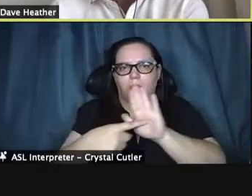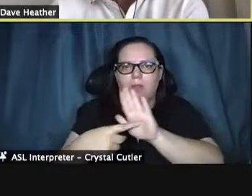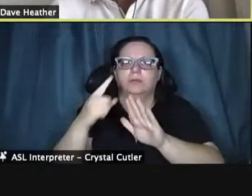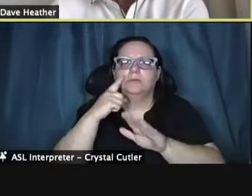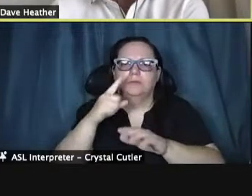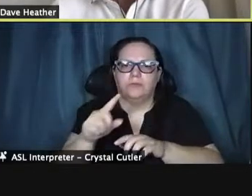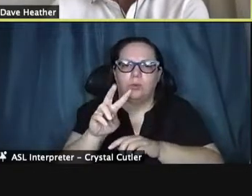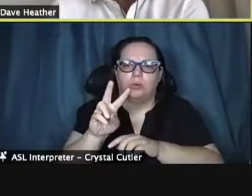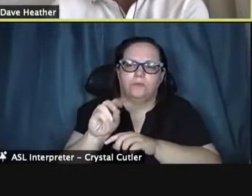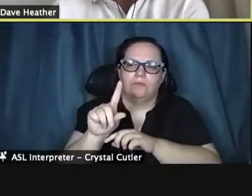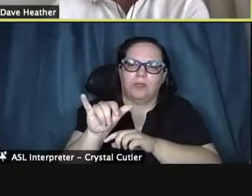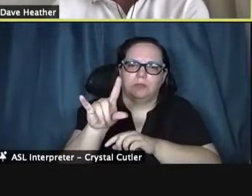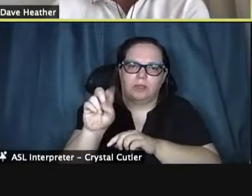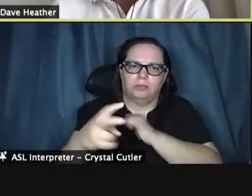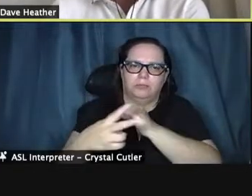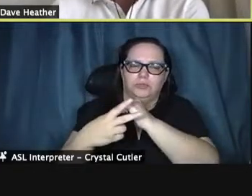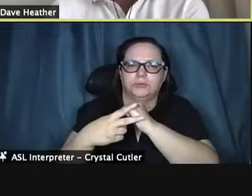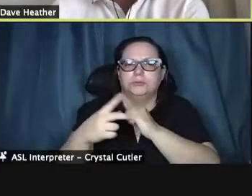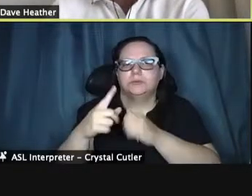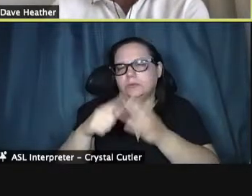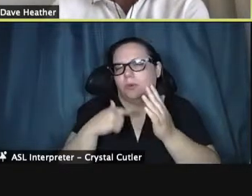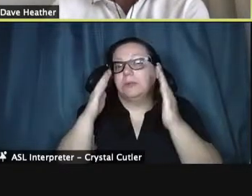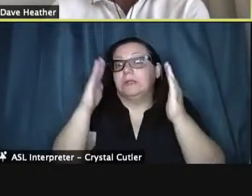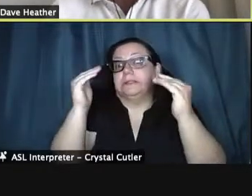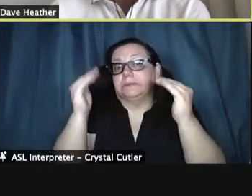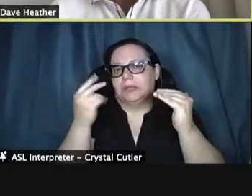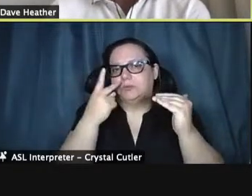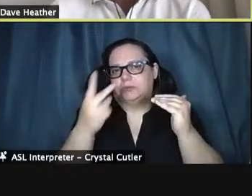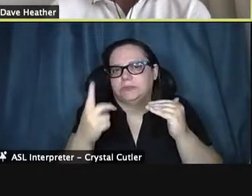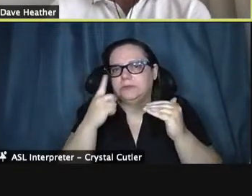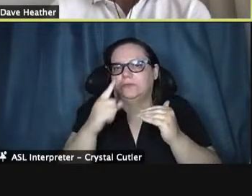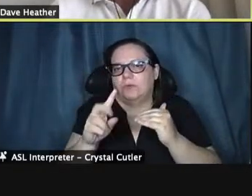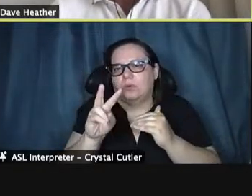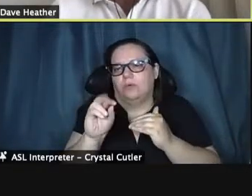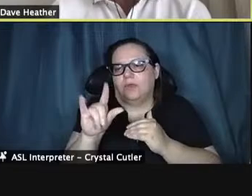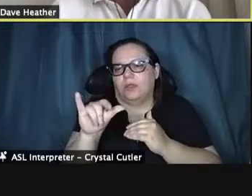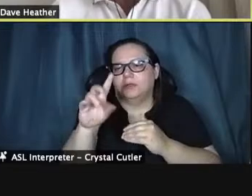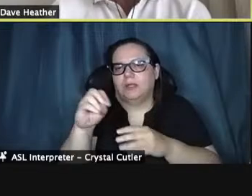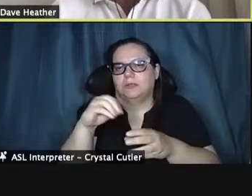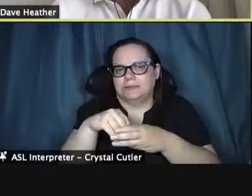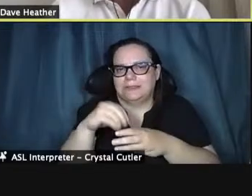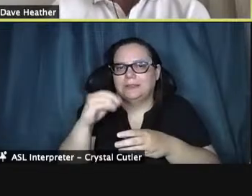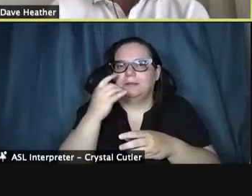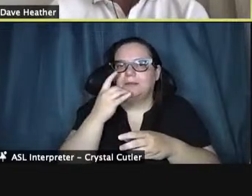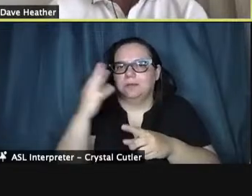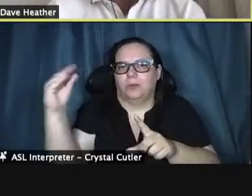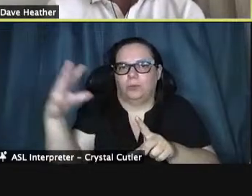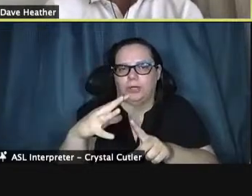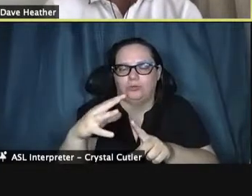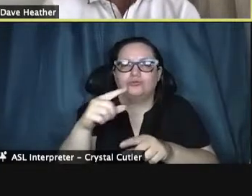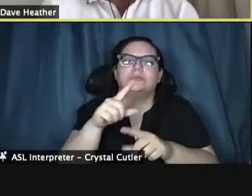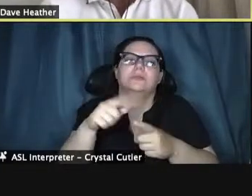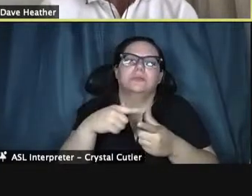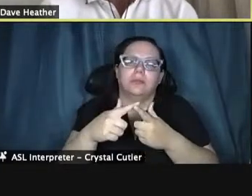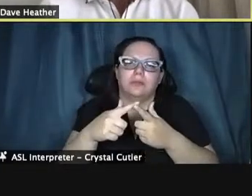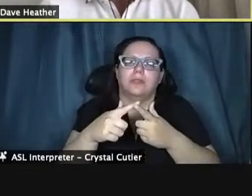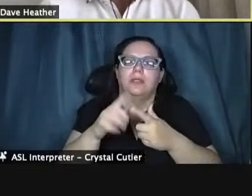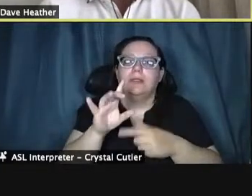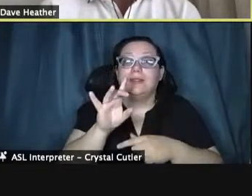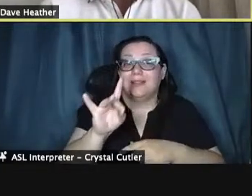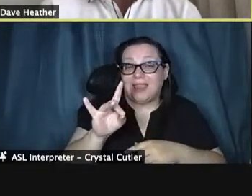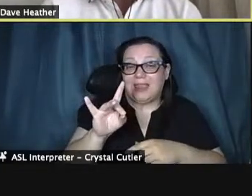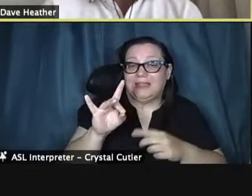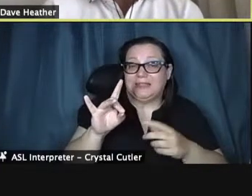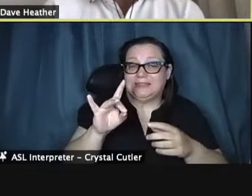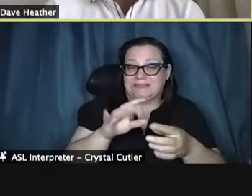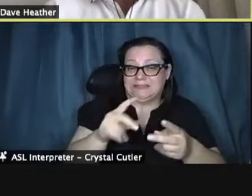would expect to see in terms of volatiles in illumination, and the 8 candidate landing sites that we have with our Russian partners. What we